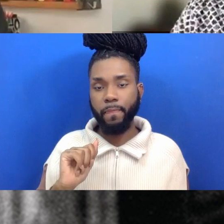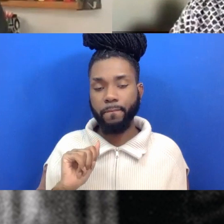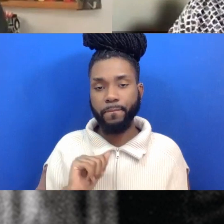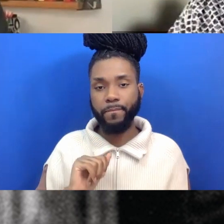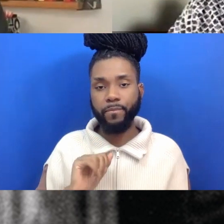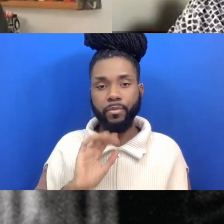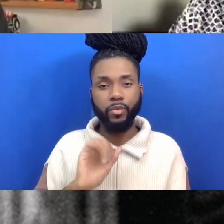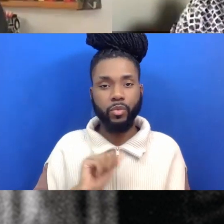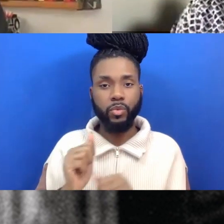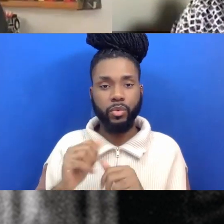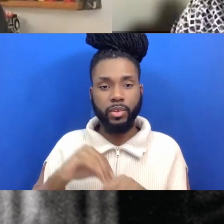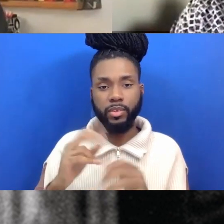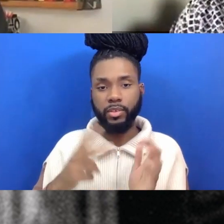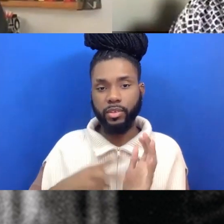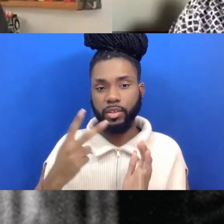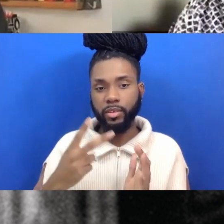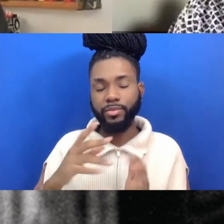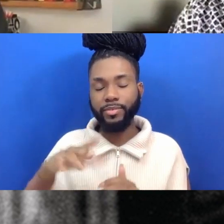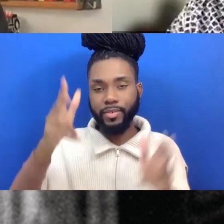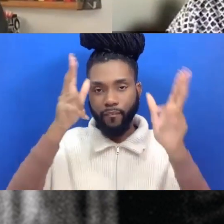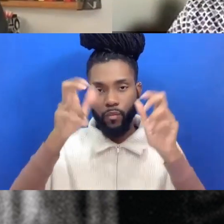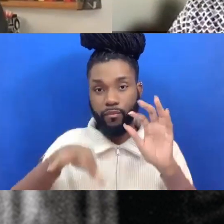The Devil Finds Work.